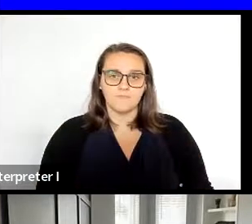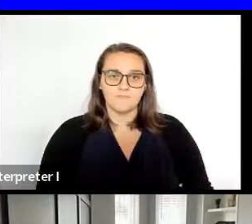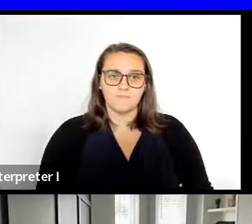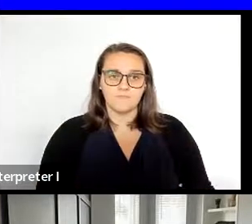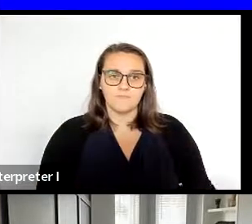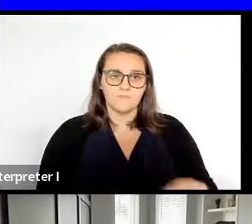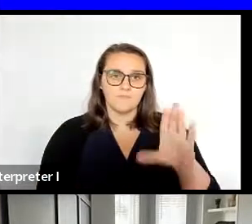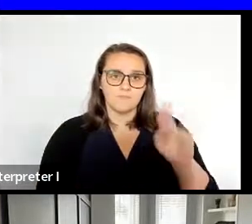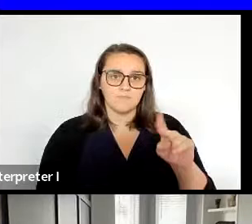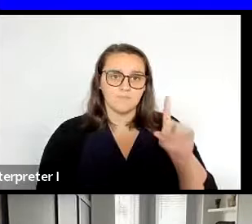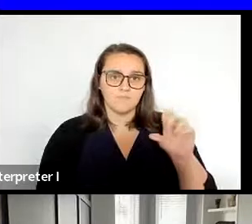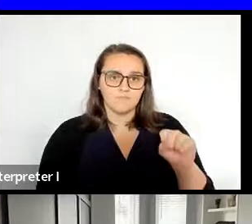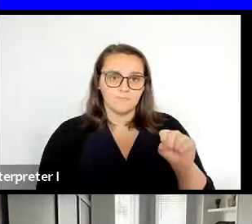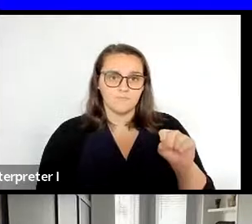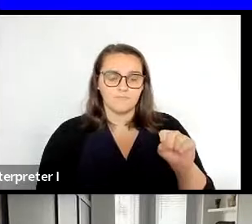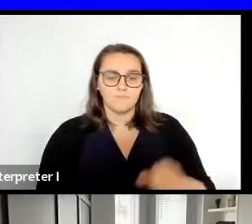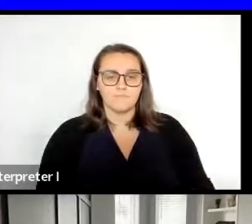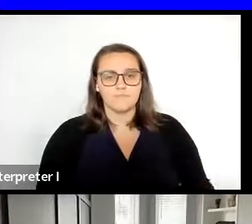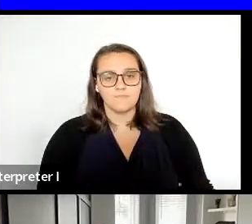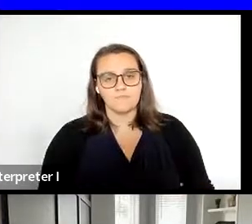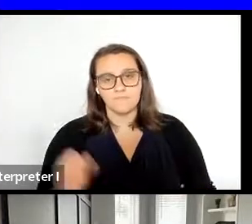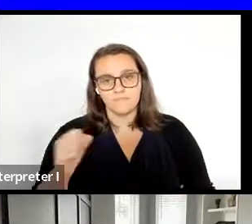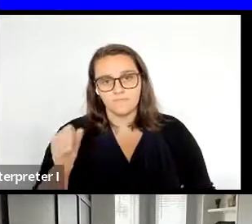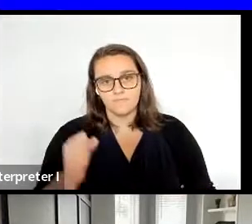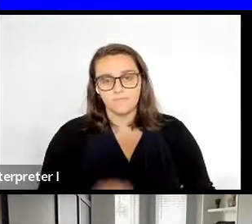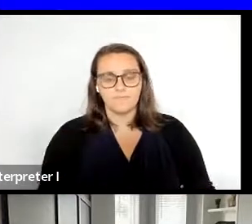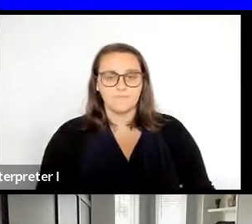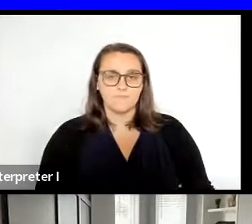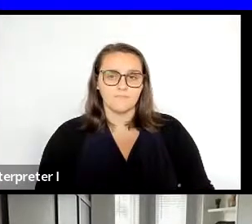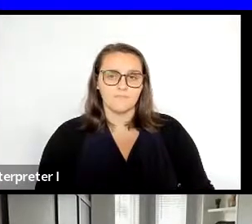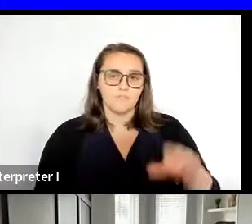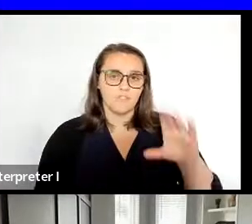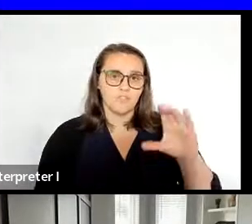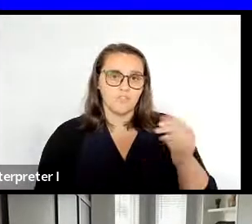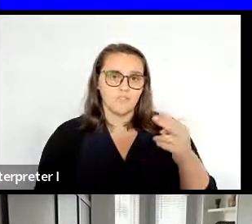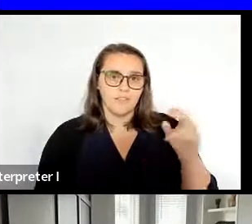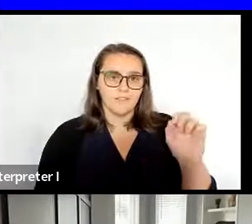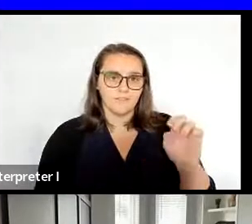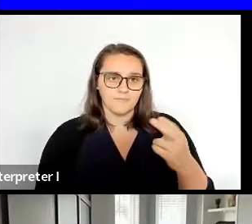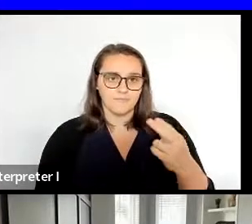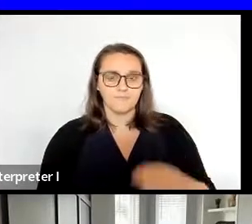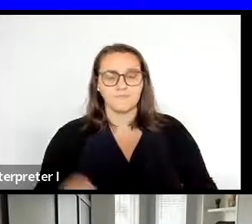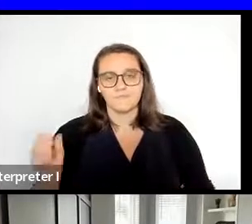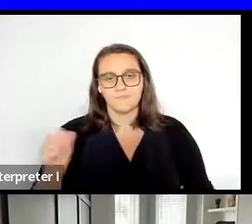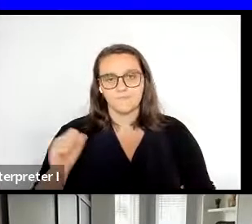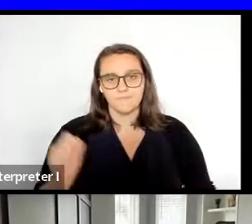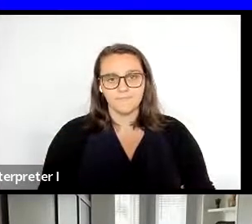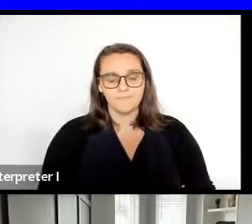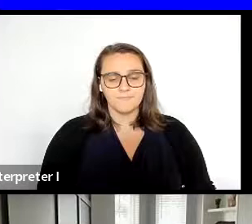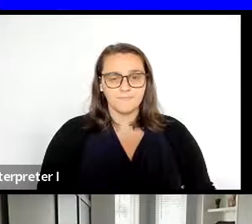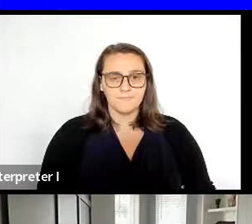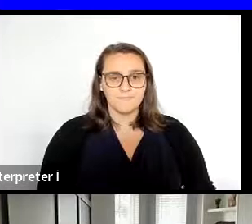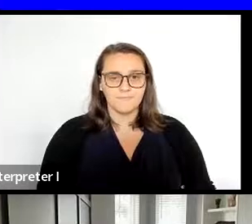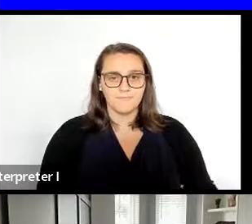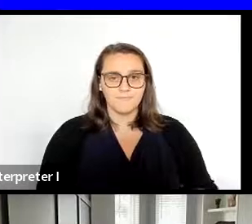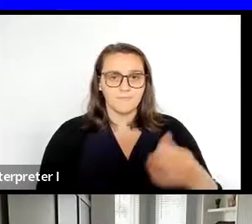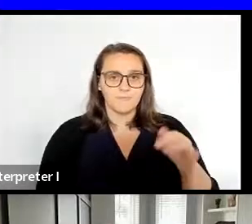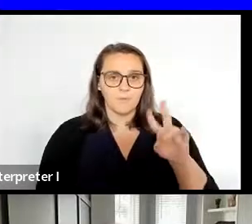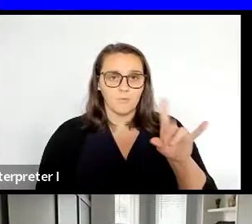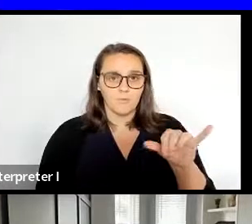Councilmember Bonds? Yes. Councilmember Bonds votes yes. Councilmember Che? Yes. Councilmember Che votes yes. Councilmember